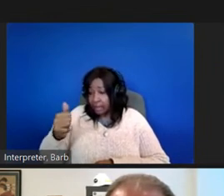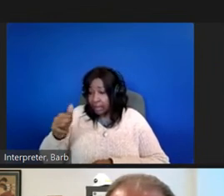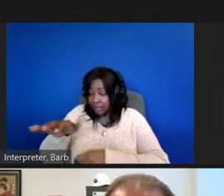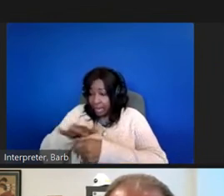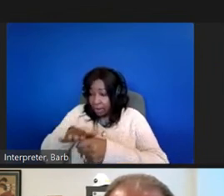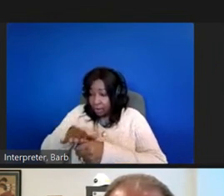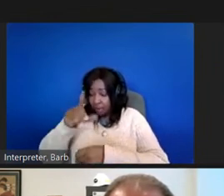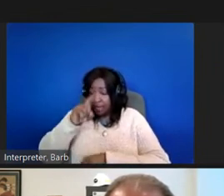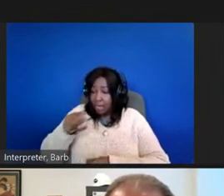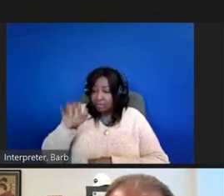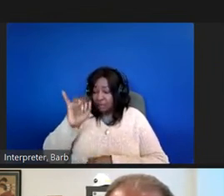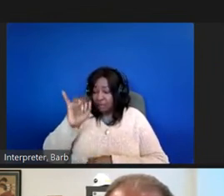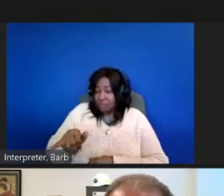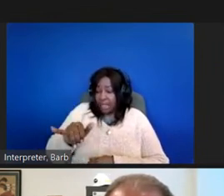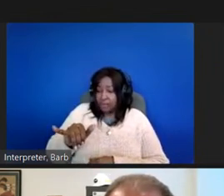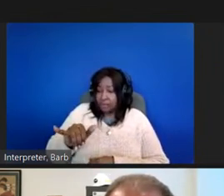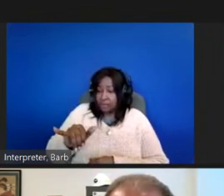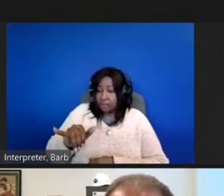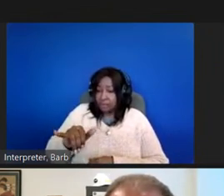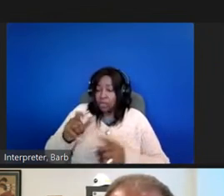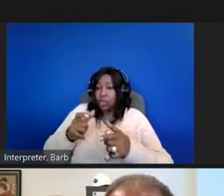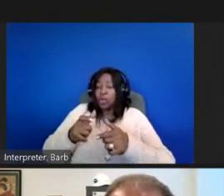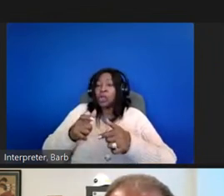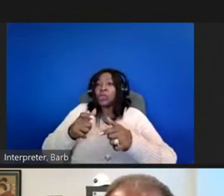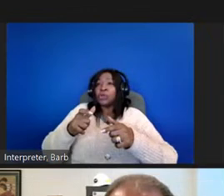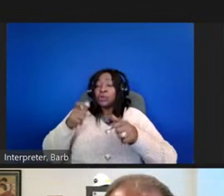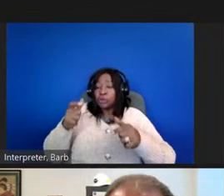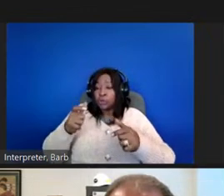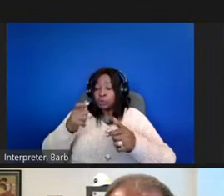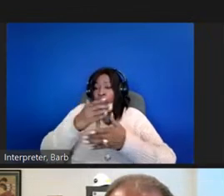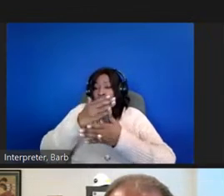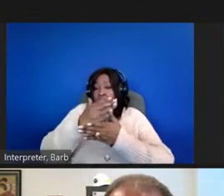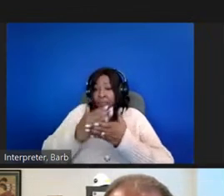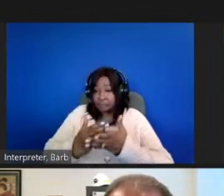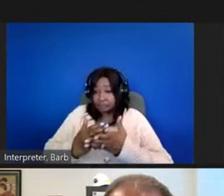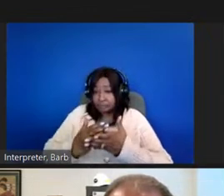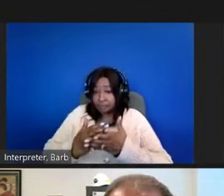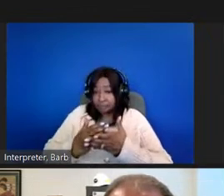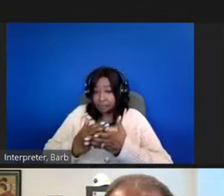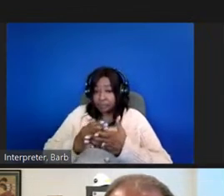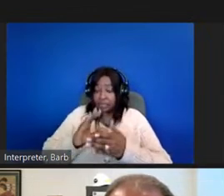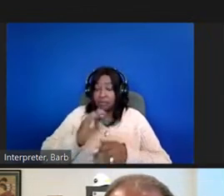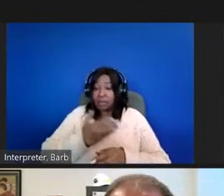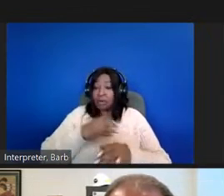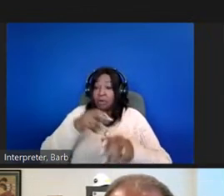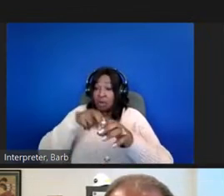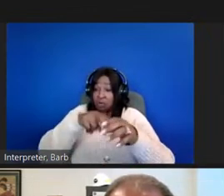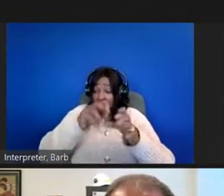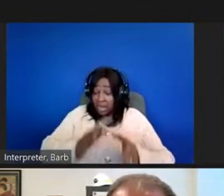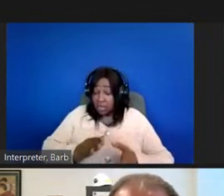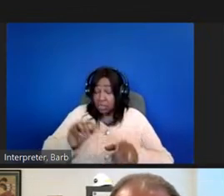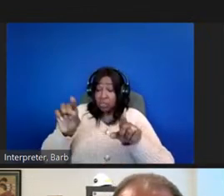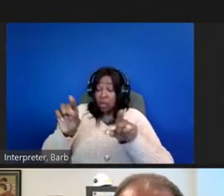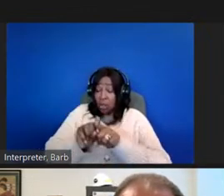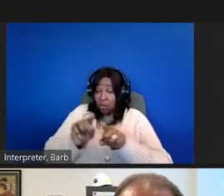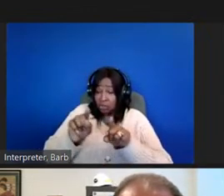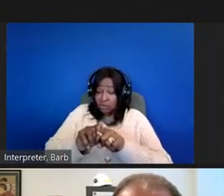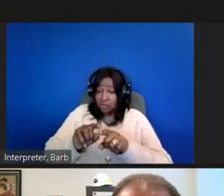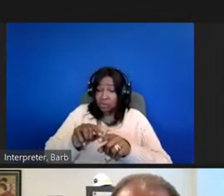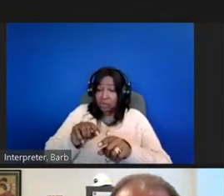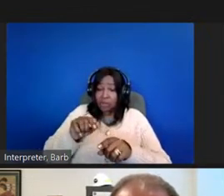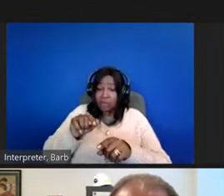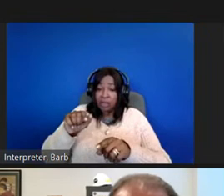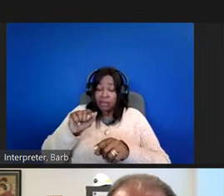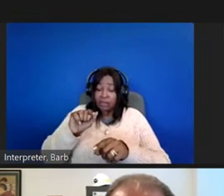because that's a huge chunk of our ridership. Also, there's Homeland Security